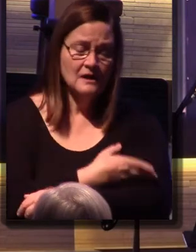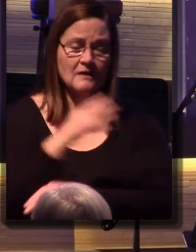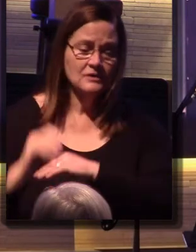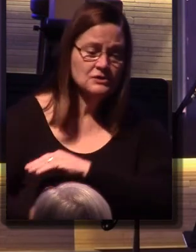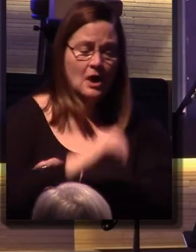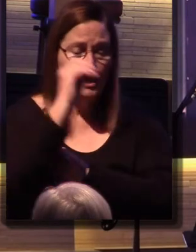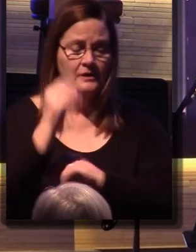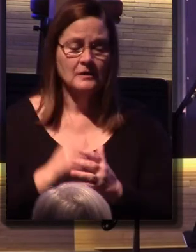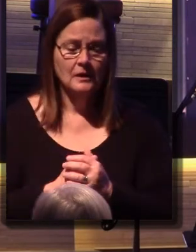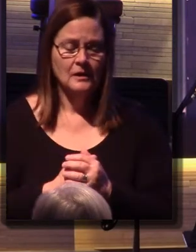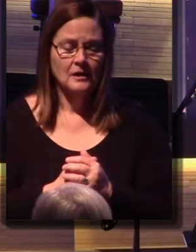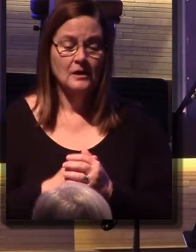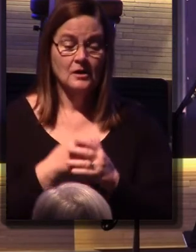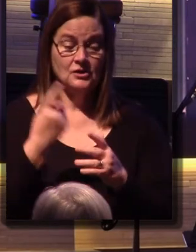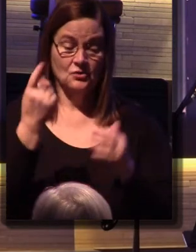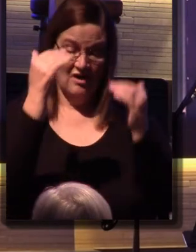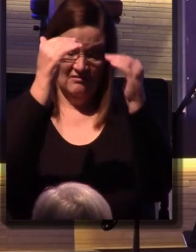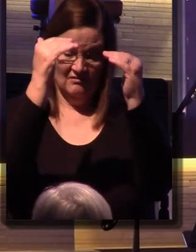morning, son of the dawn.